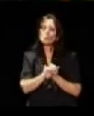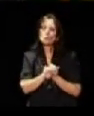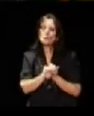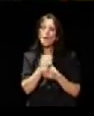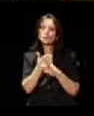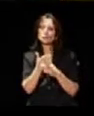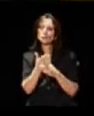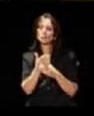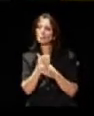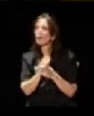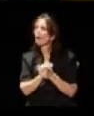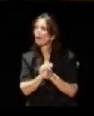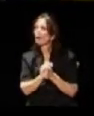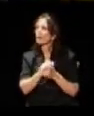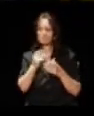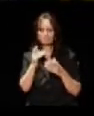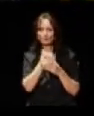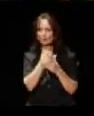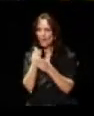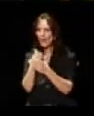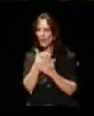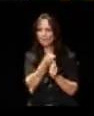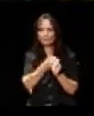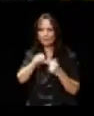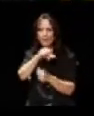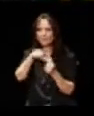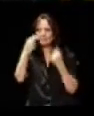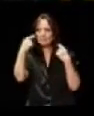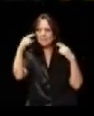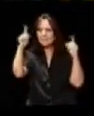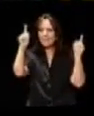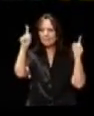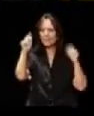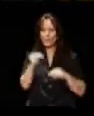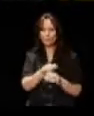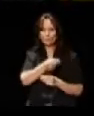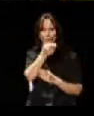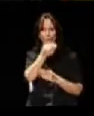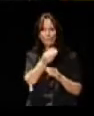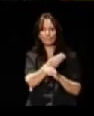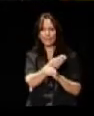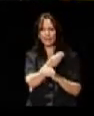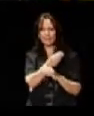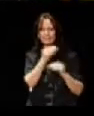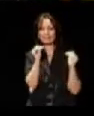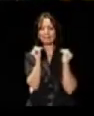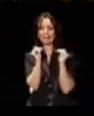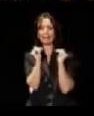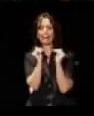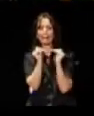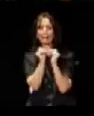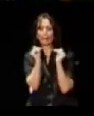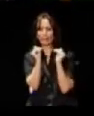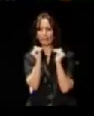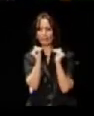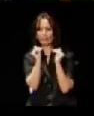shared in each other's successes. North Miami is equally proud of